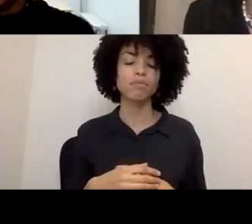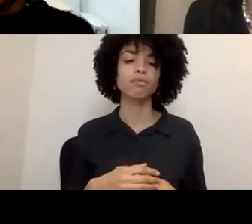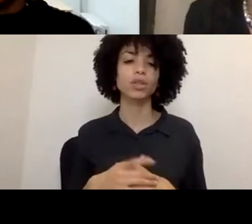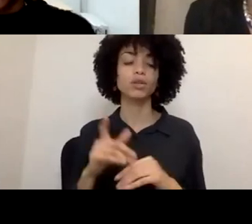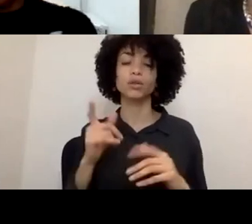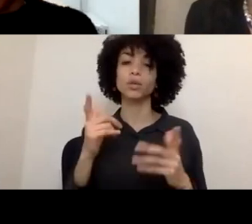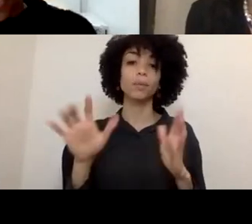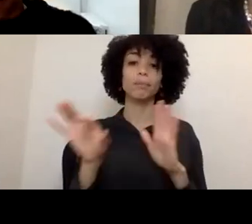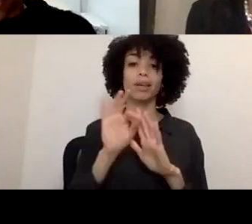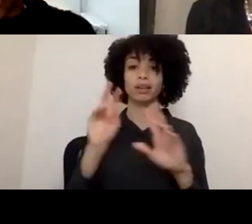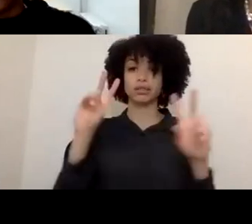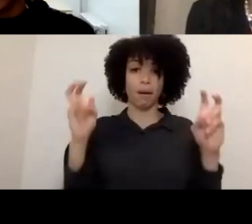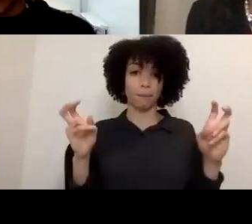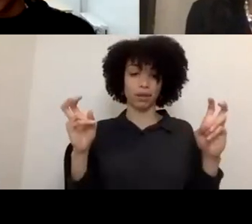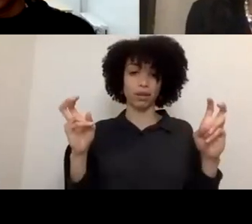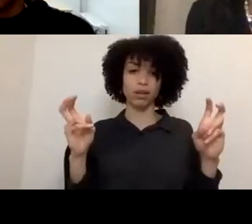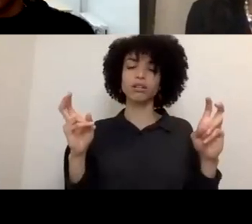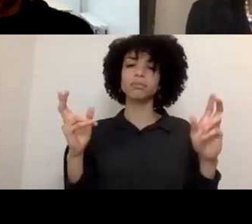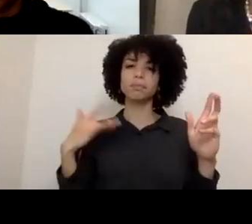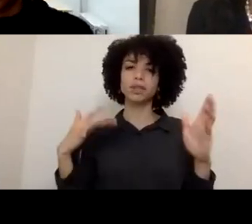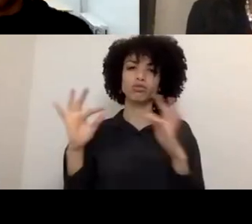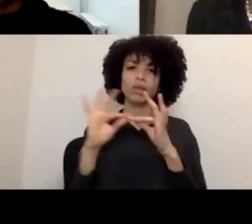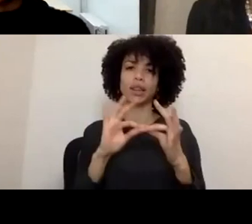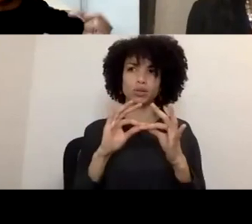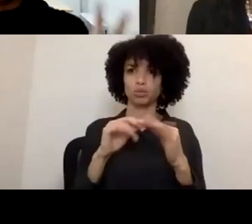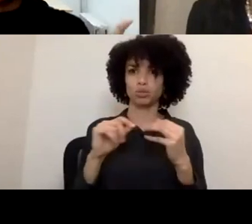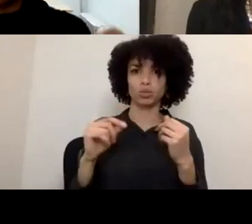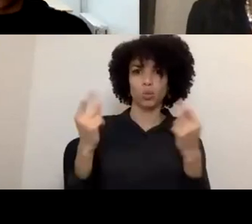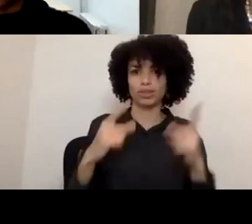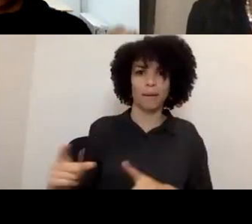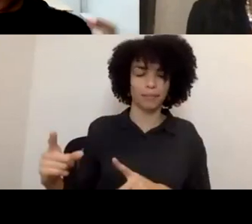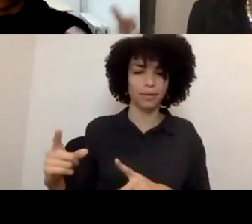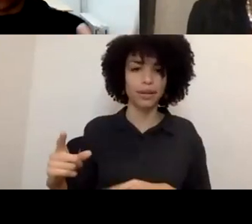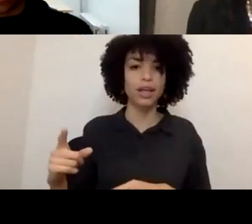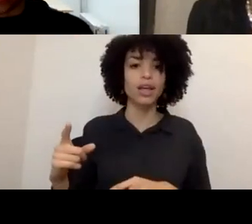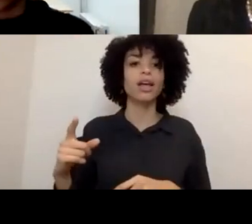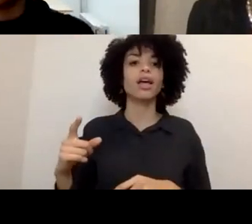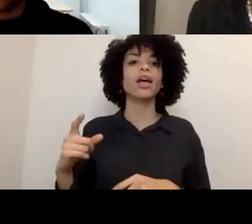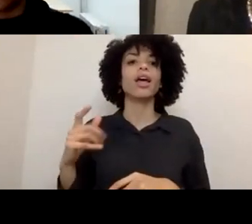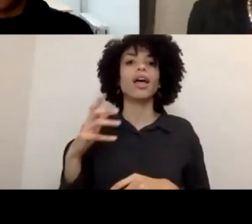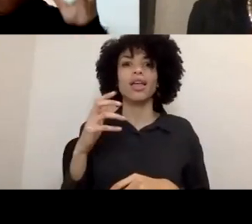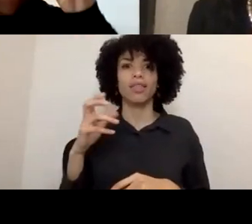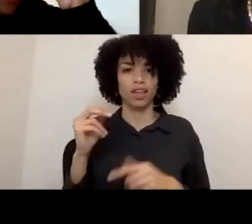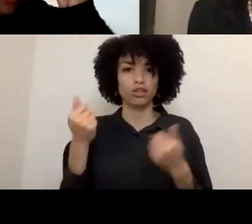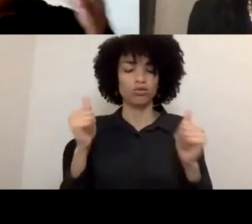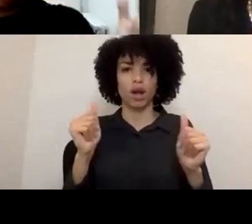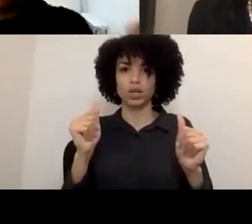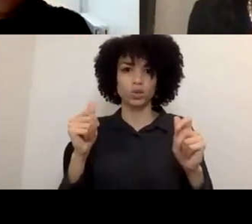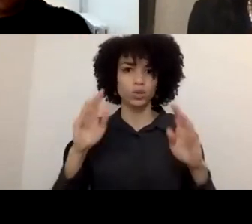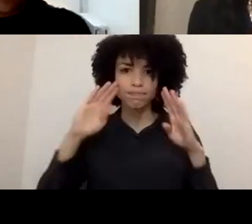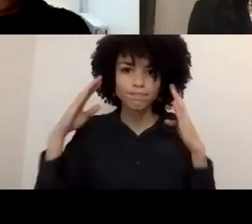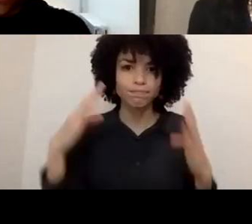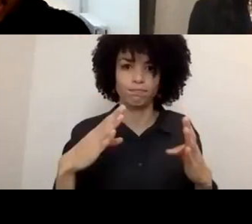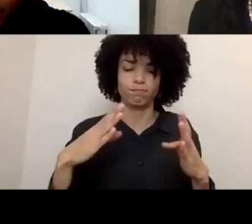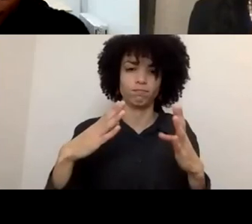and that's often timely, and then trying to address it, right? It's like a huge influx of sort of energy and resources in that topic at